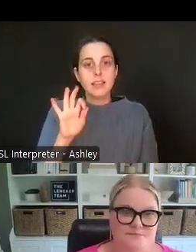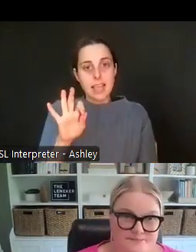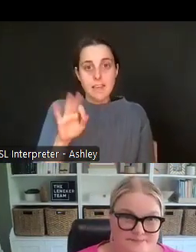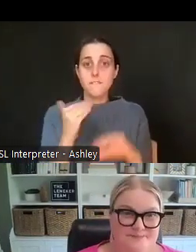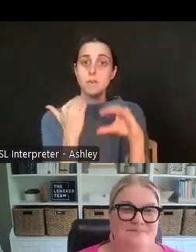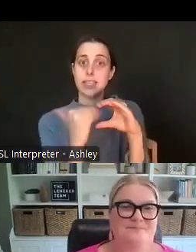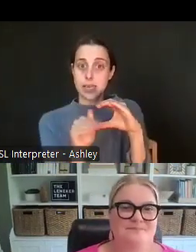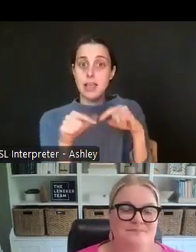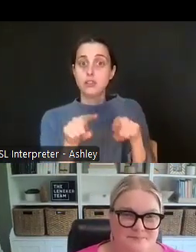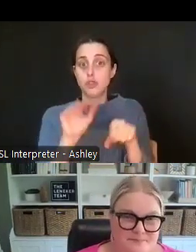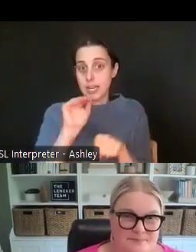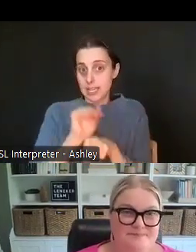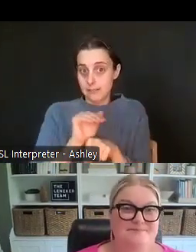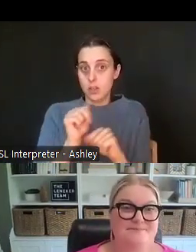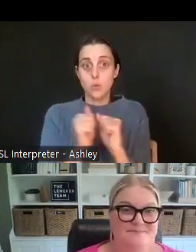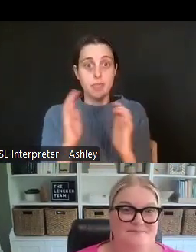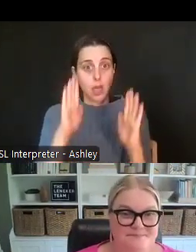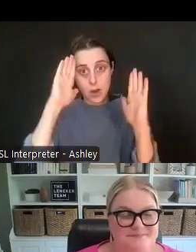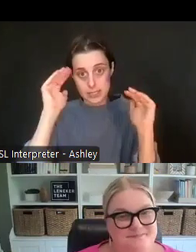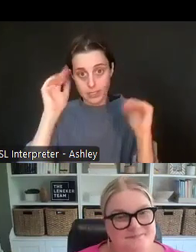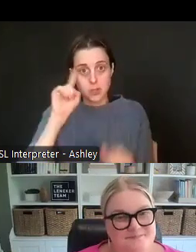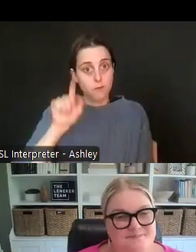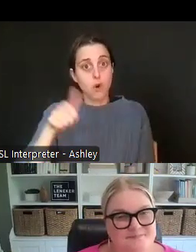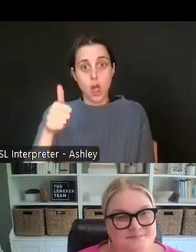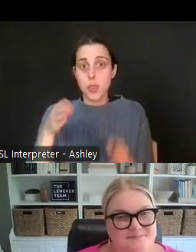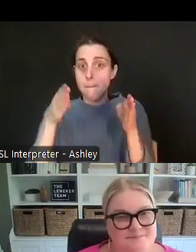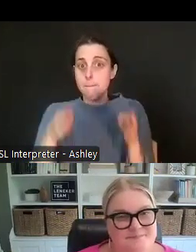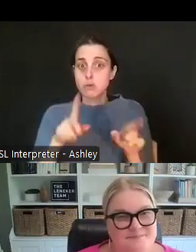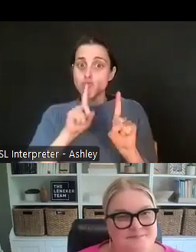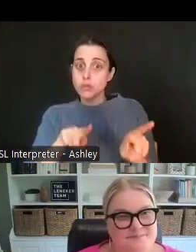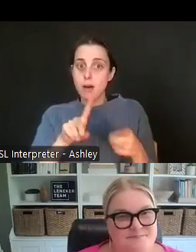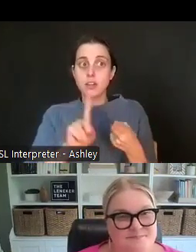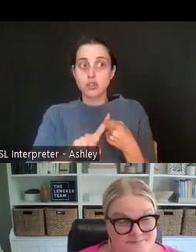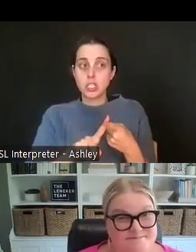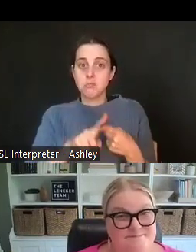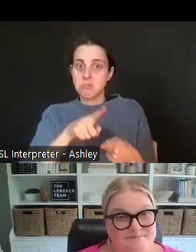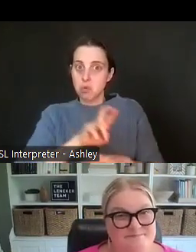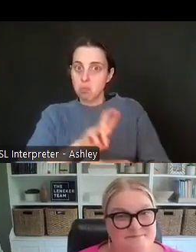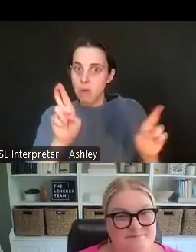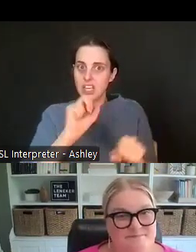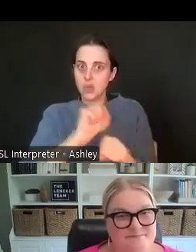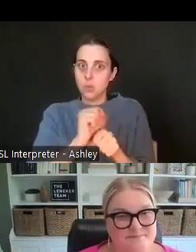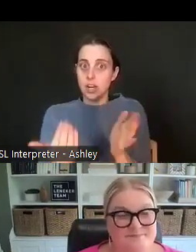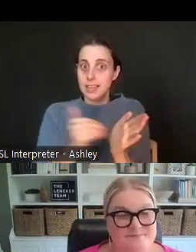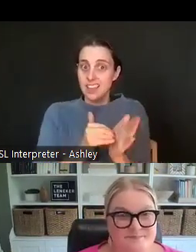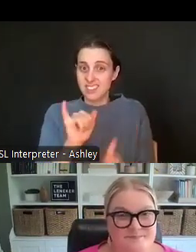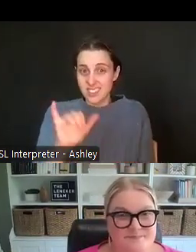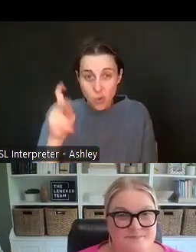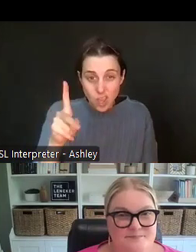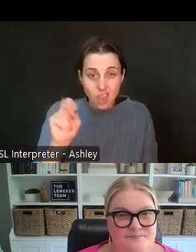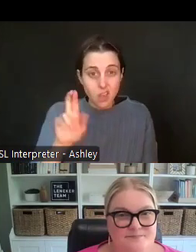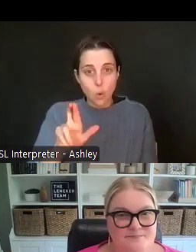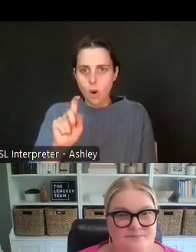evenings without expectation for the person to respond until their work starts, is that okay? Or do we need to